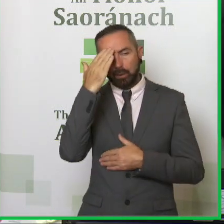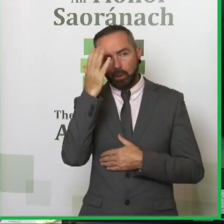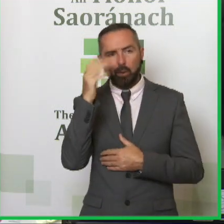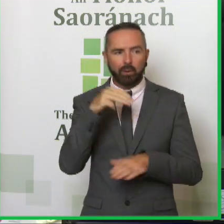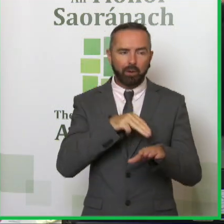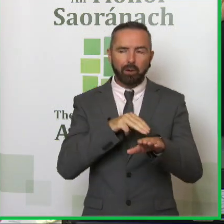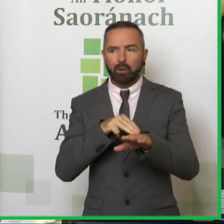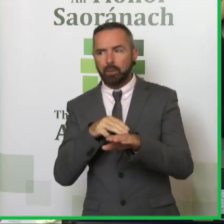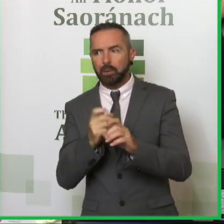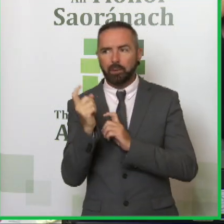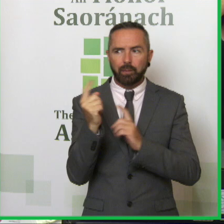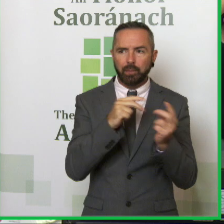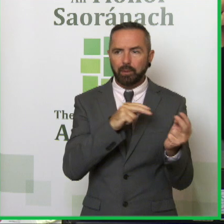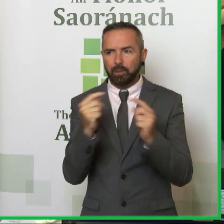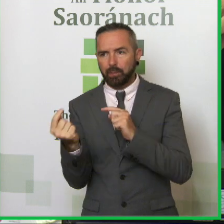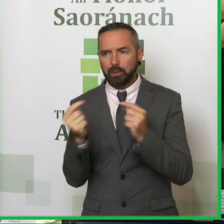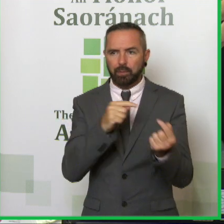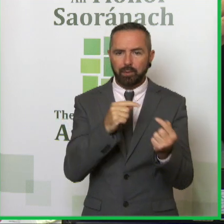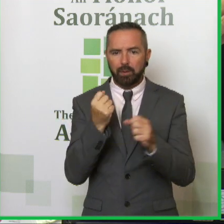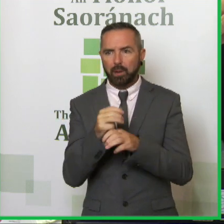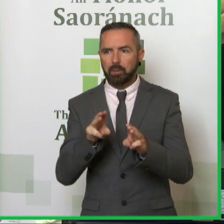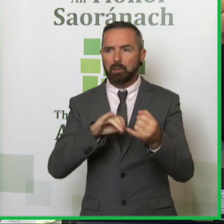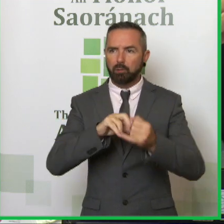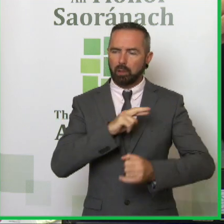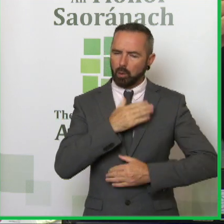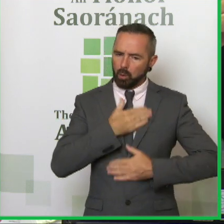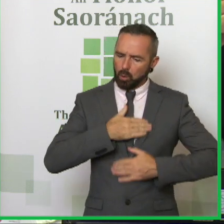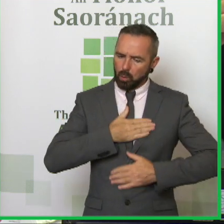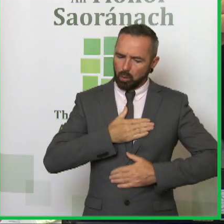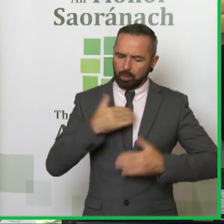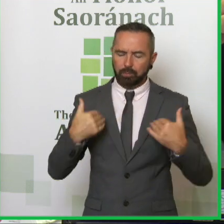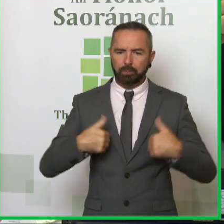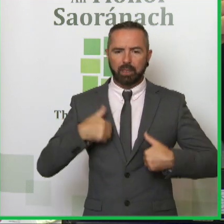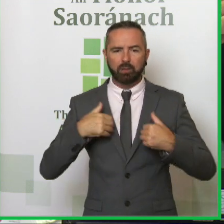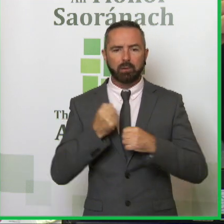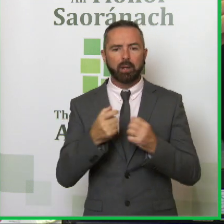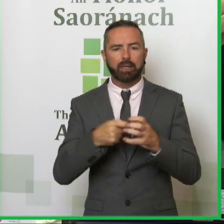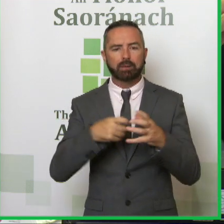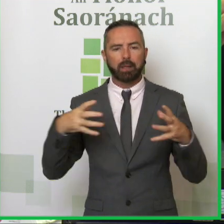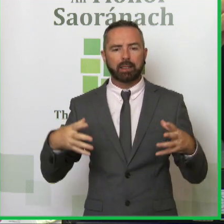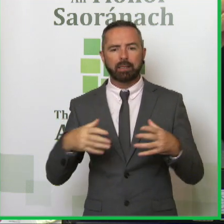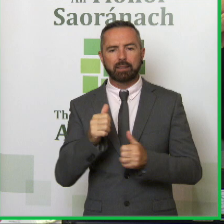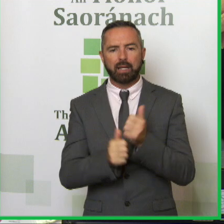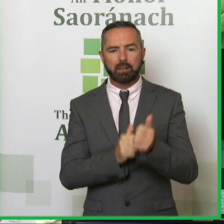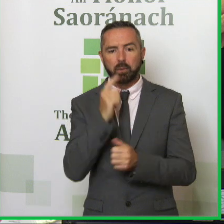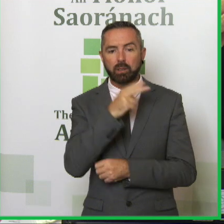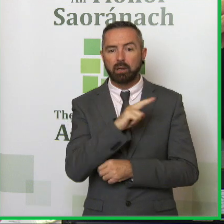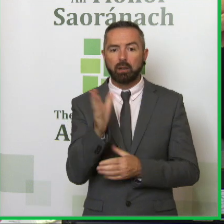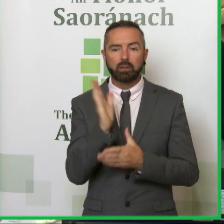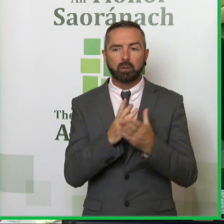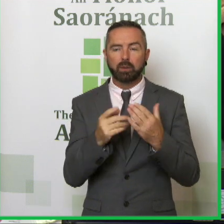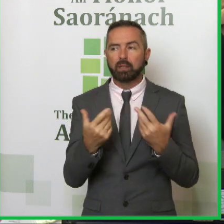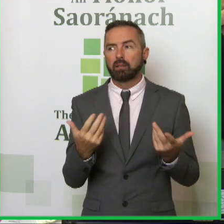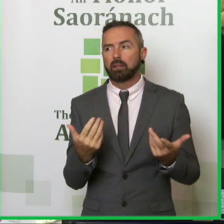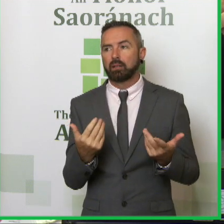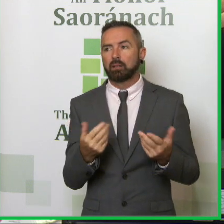some people who are, you know, passionately interested in looking at the expansion of the Medicinal Cannabis Access Programme, but it's not something that